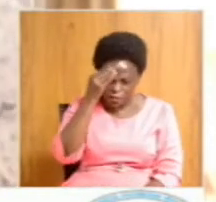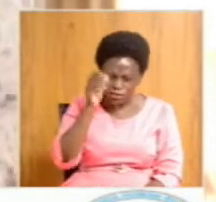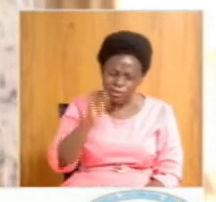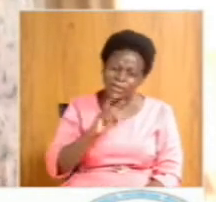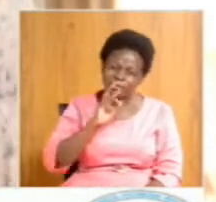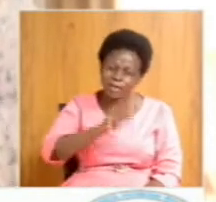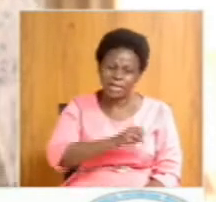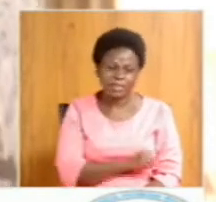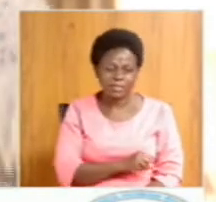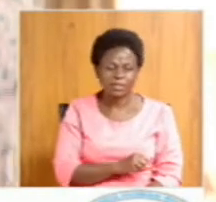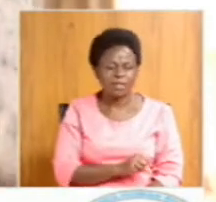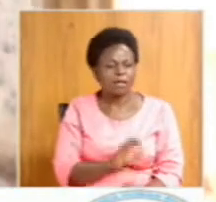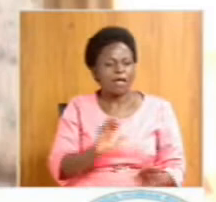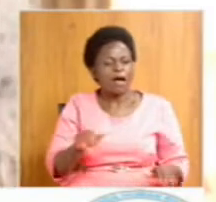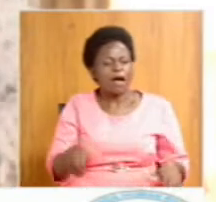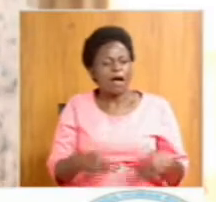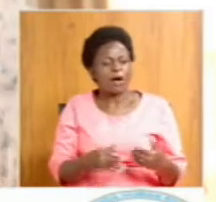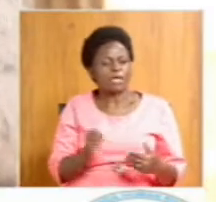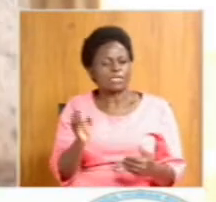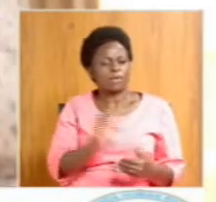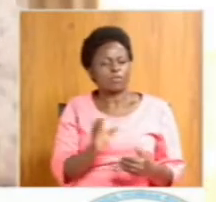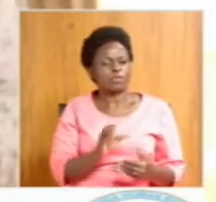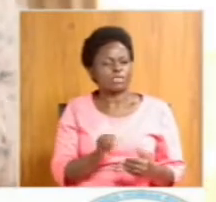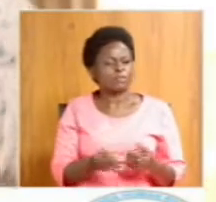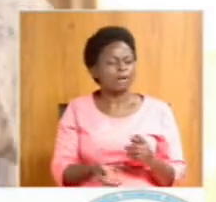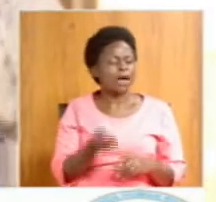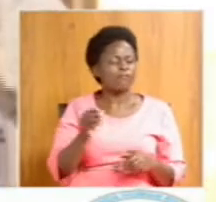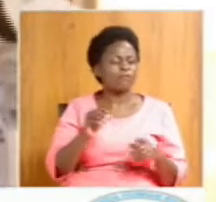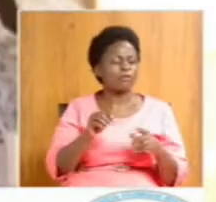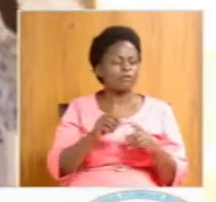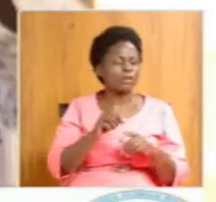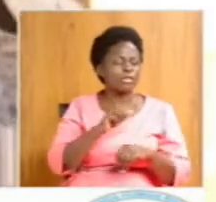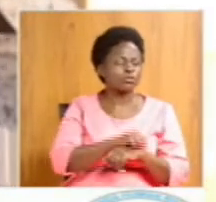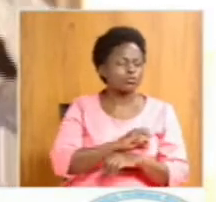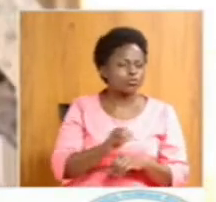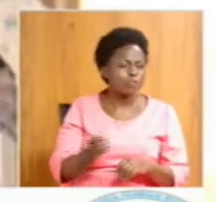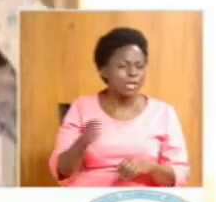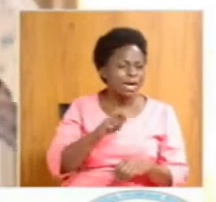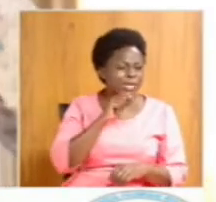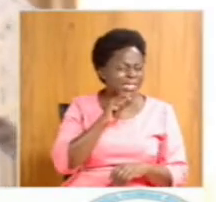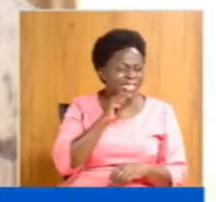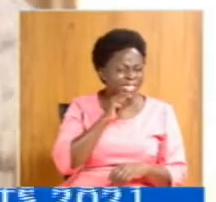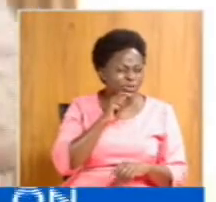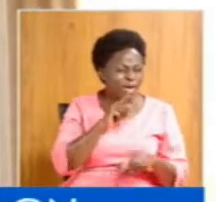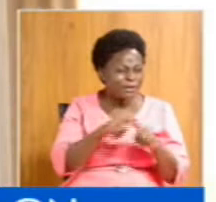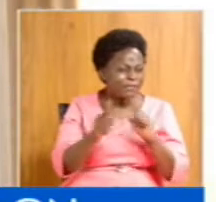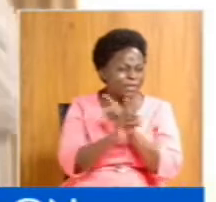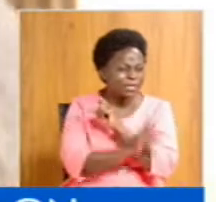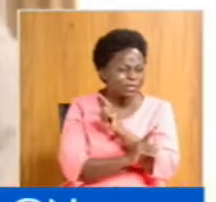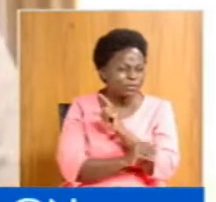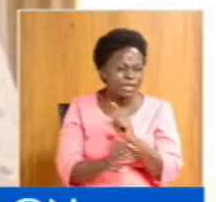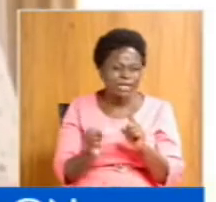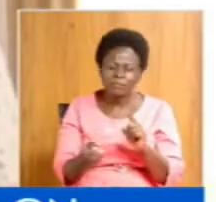be answered, that how come some communities can't even have a primary school? I come in, in terms of where different districts, you hardly